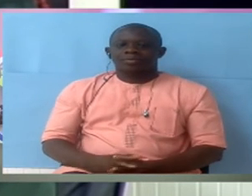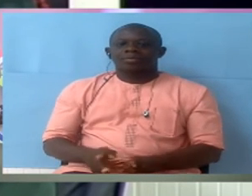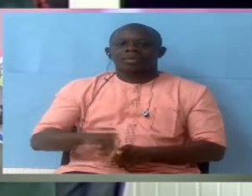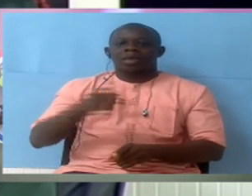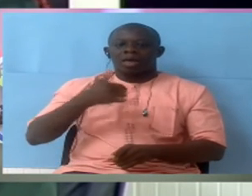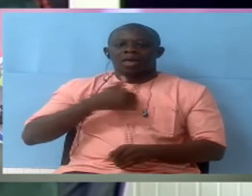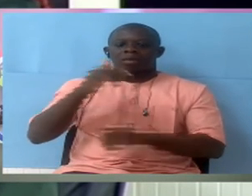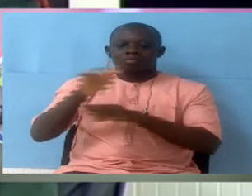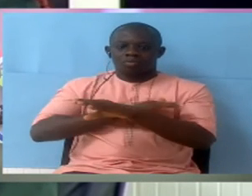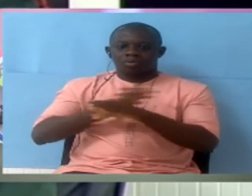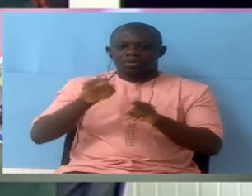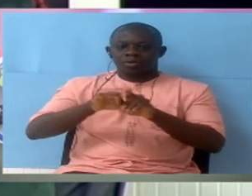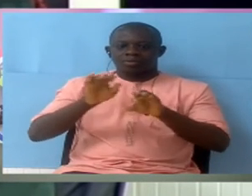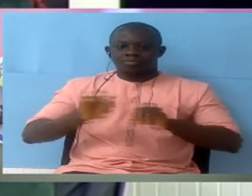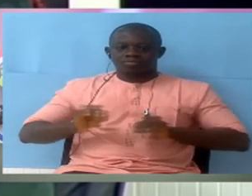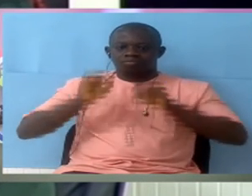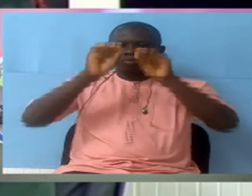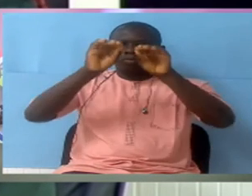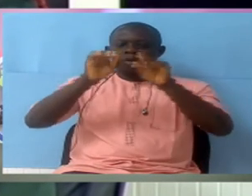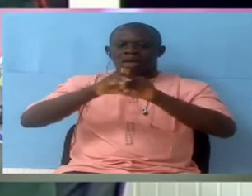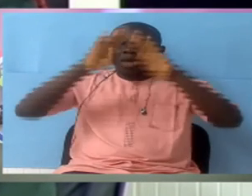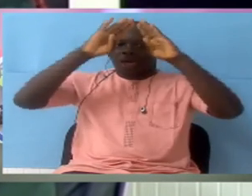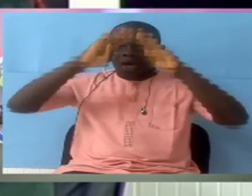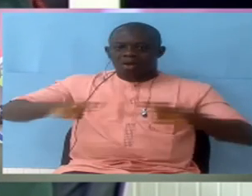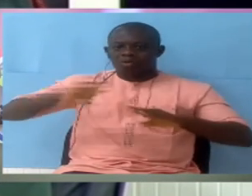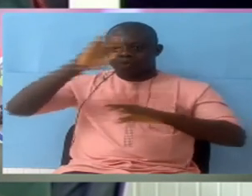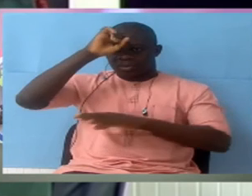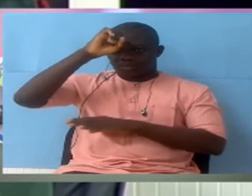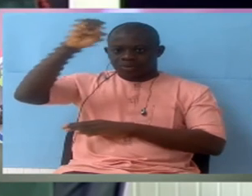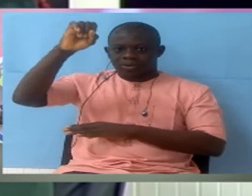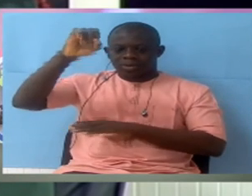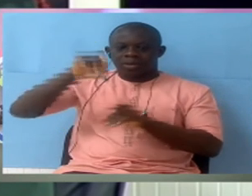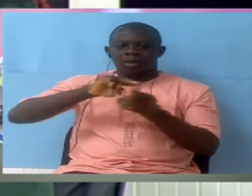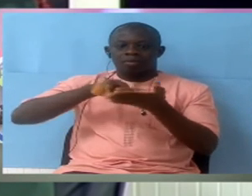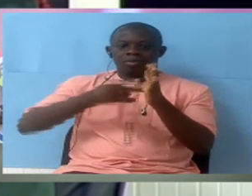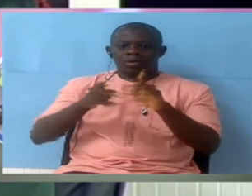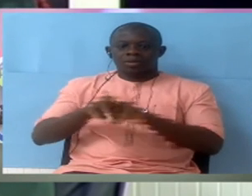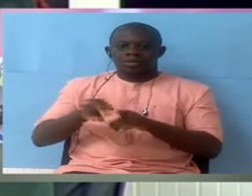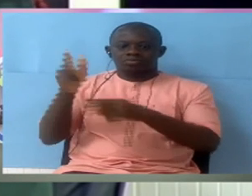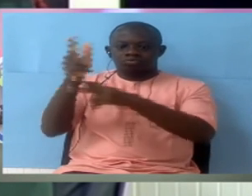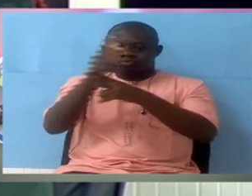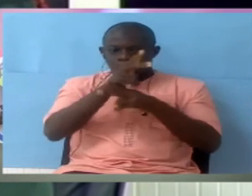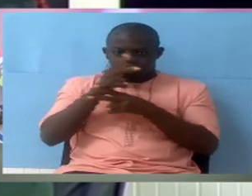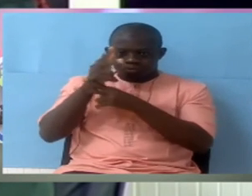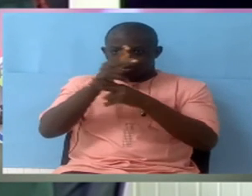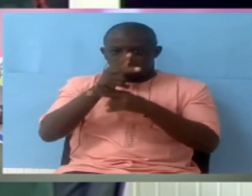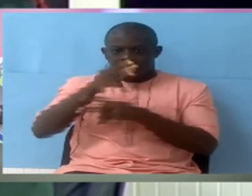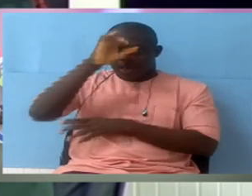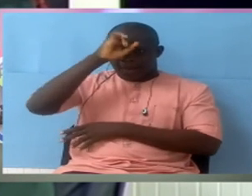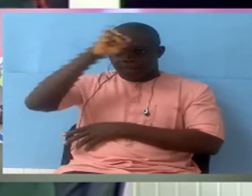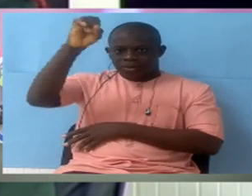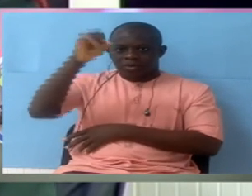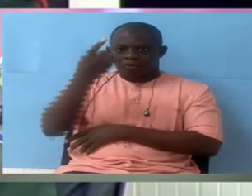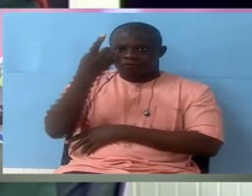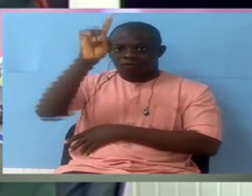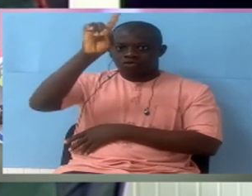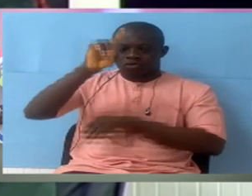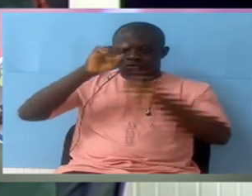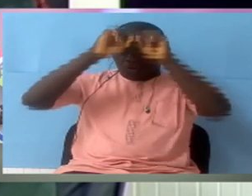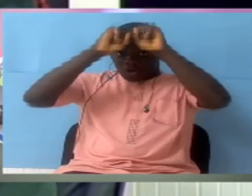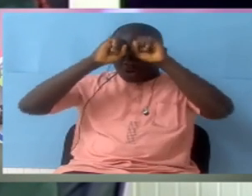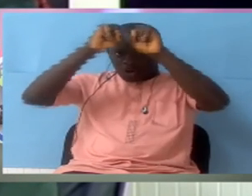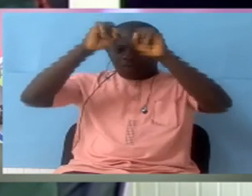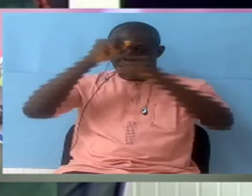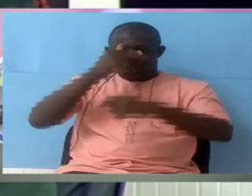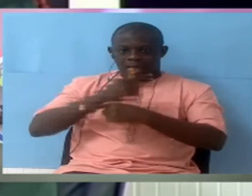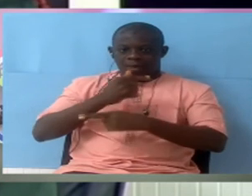1989, I was posted to State House. New York Buma State House. As a bodyguard to the President of the First Republic. Madam